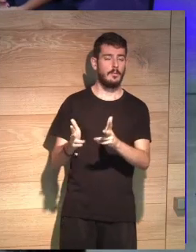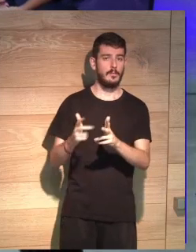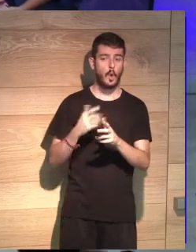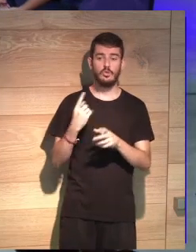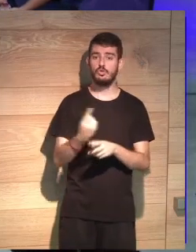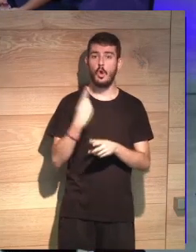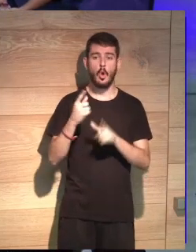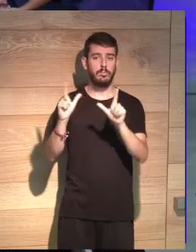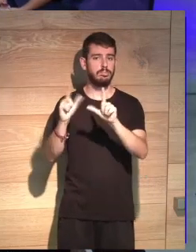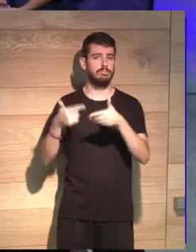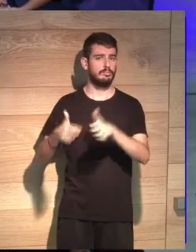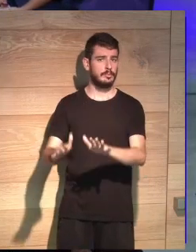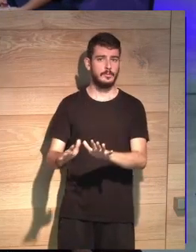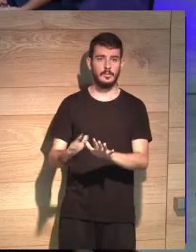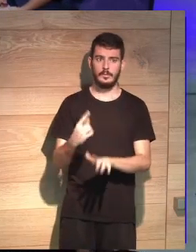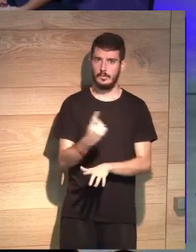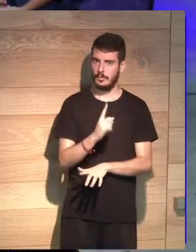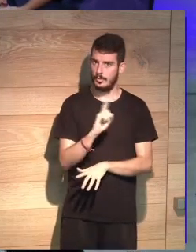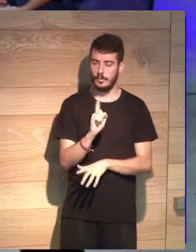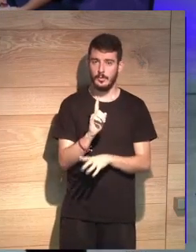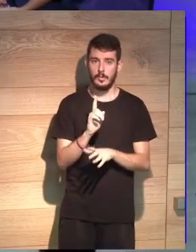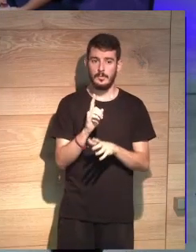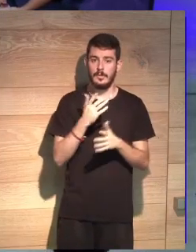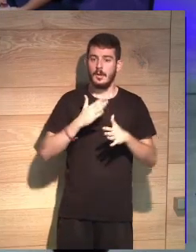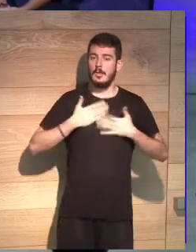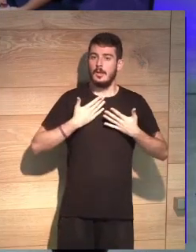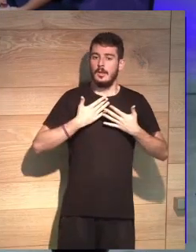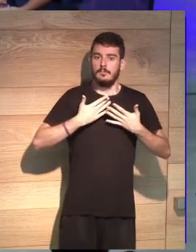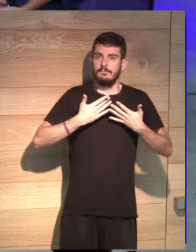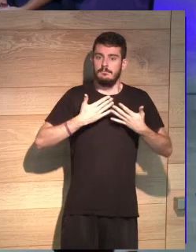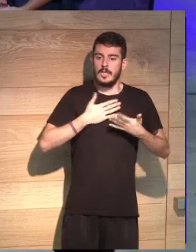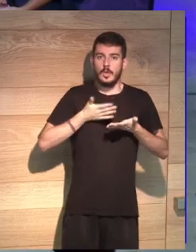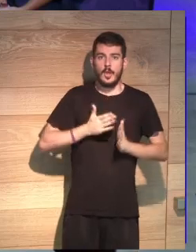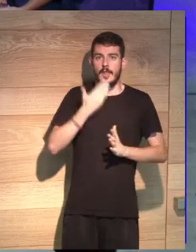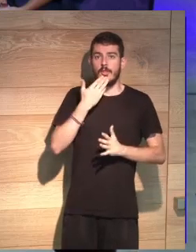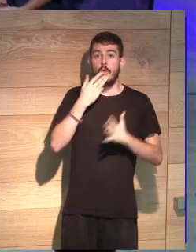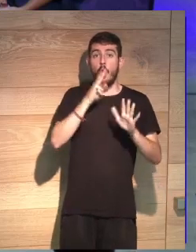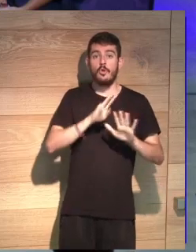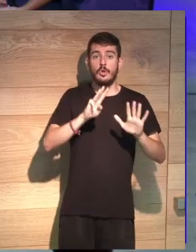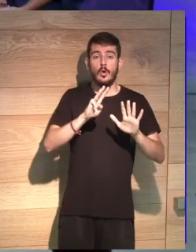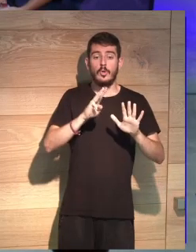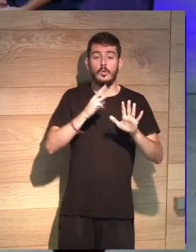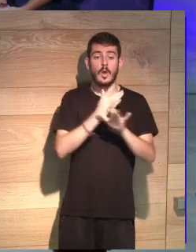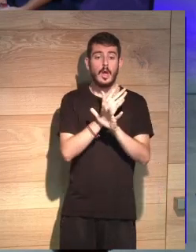leaving our children in front of the video games on their own. Sometimes you can find parents that tell